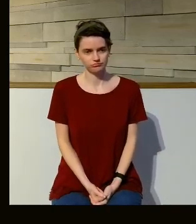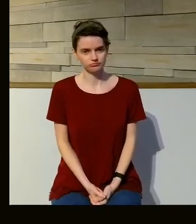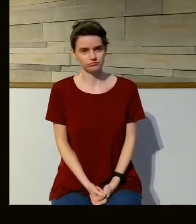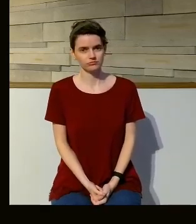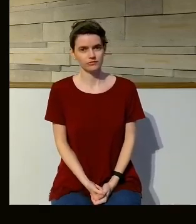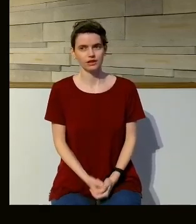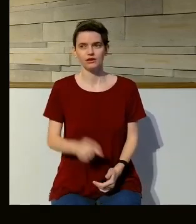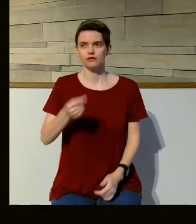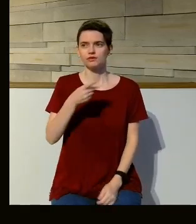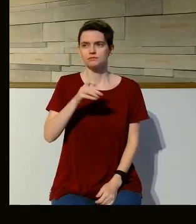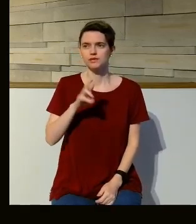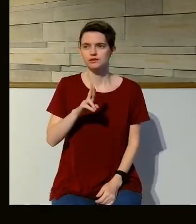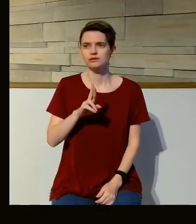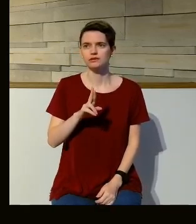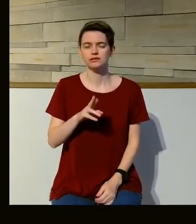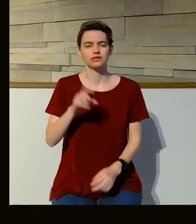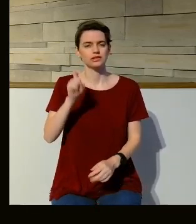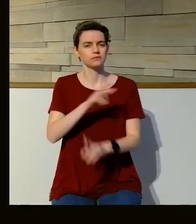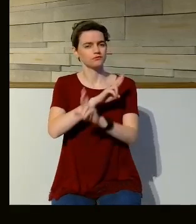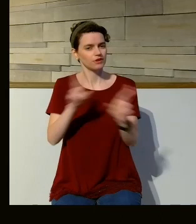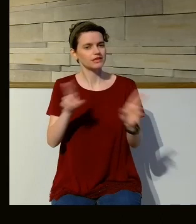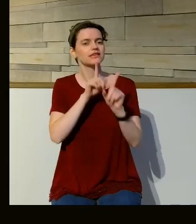And hence, 1 Peter 3:15 says to be ready to give an answer.